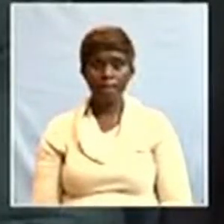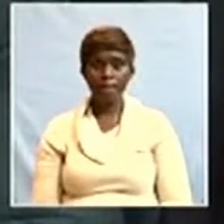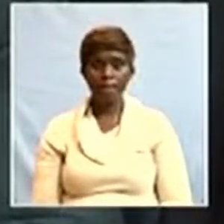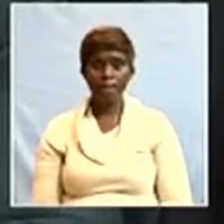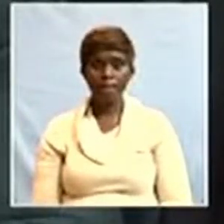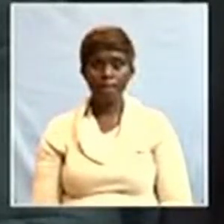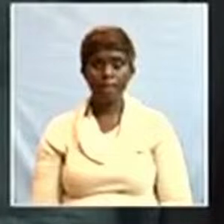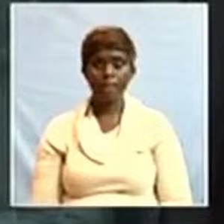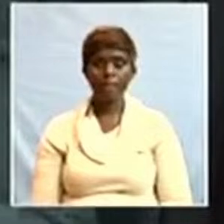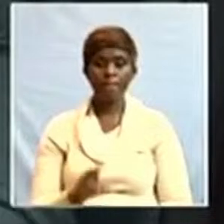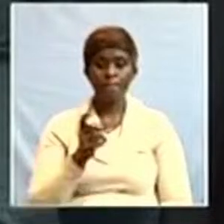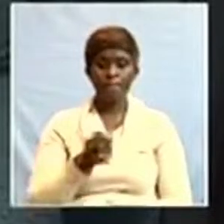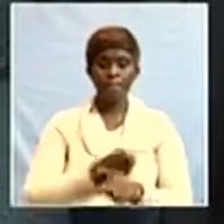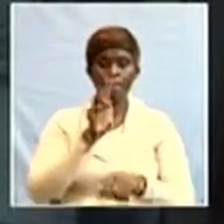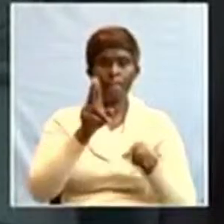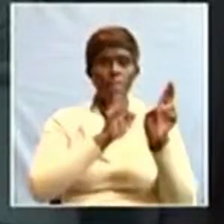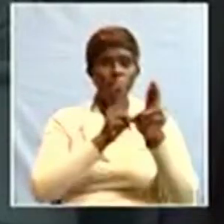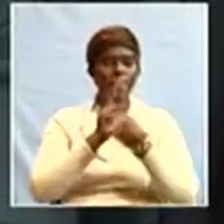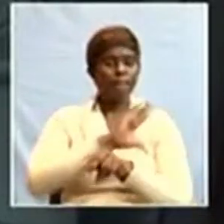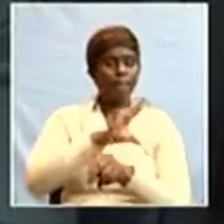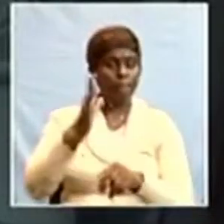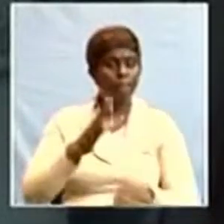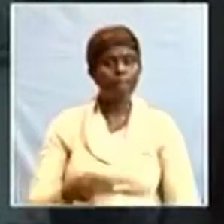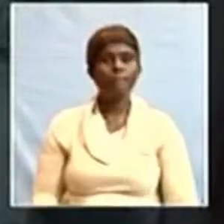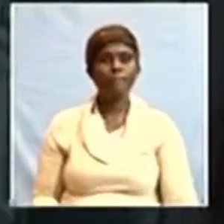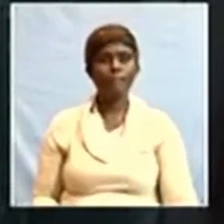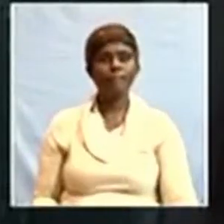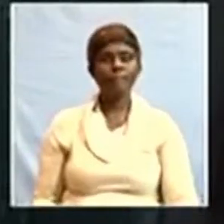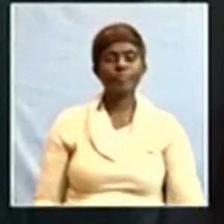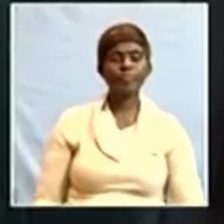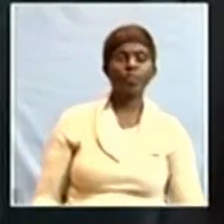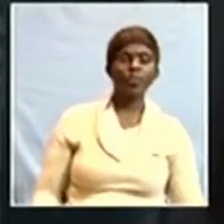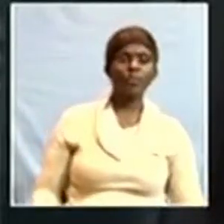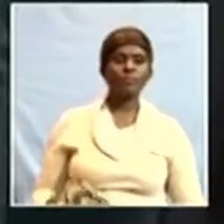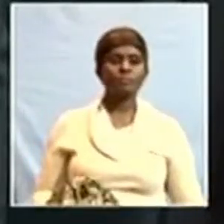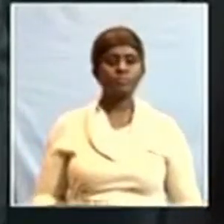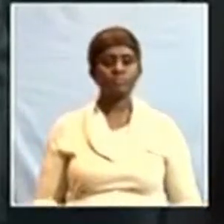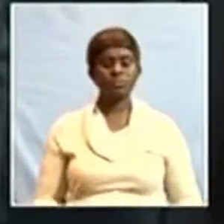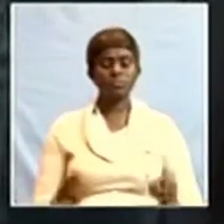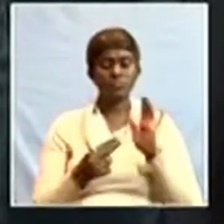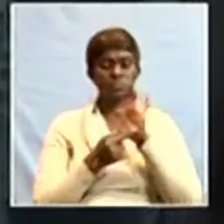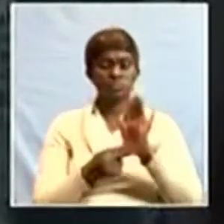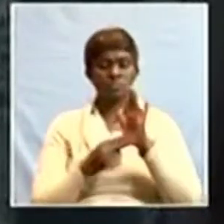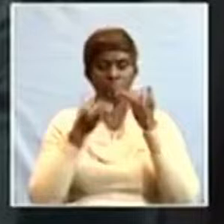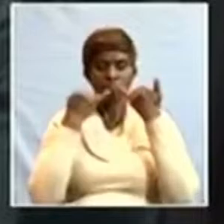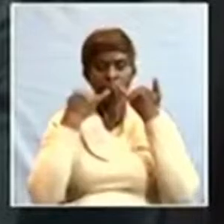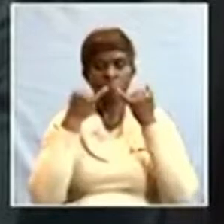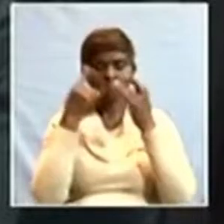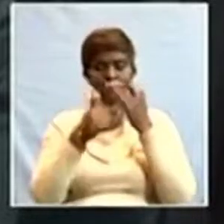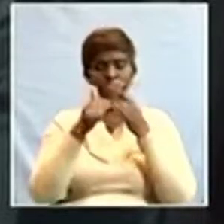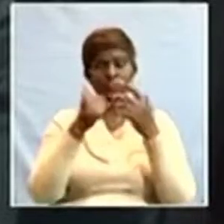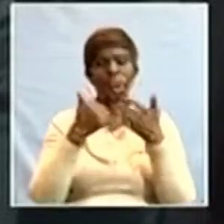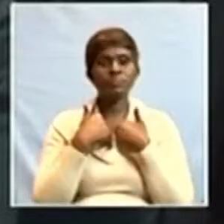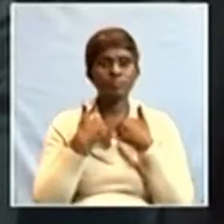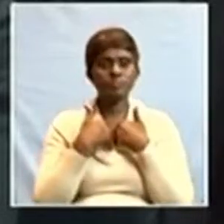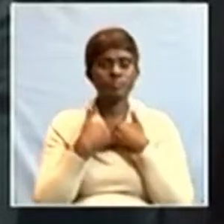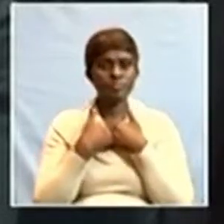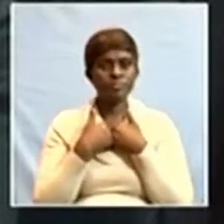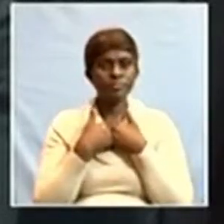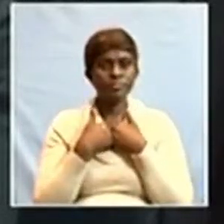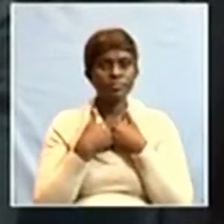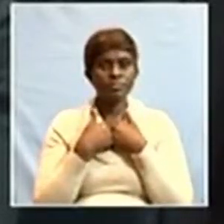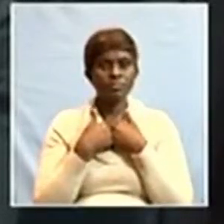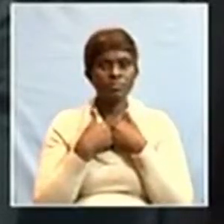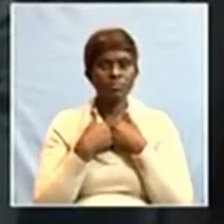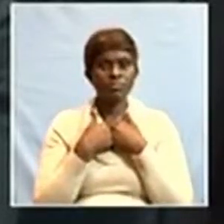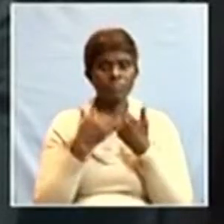from your response, it indicates that this update that you are undertaking,